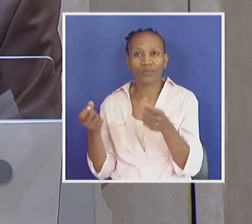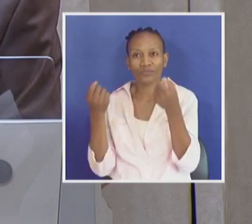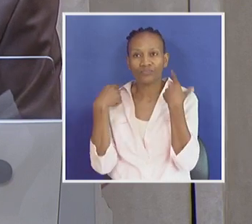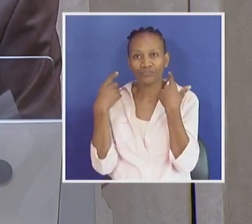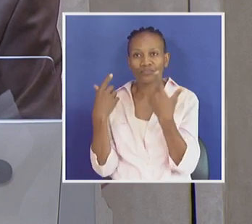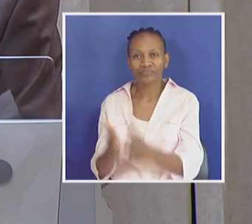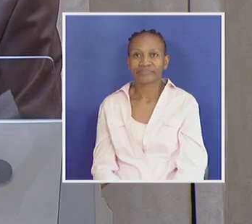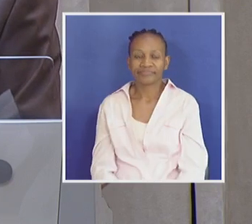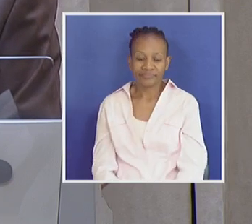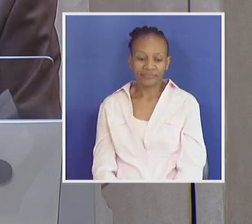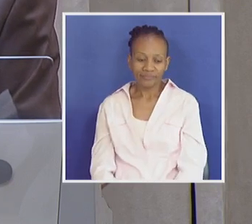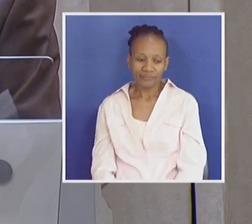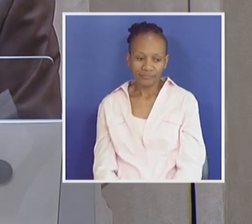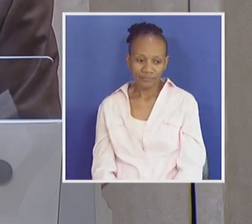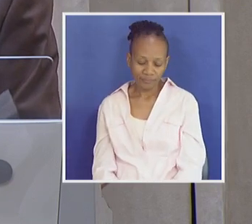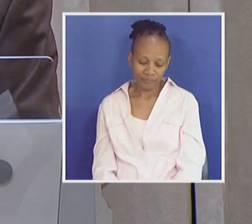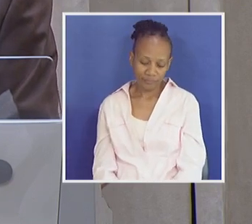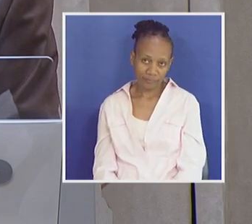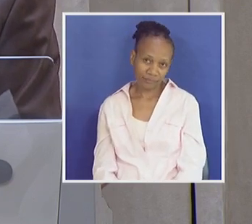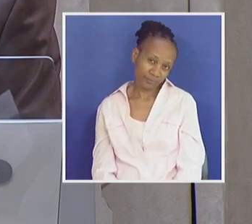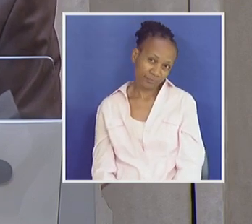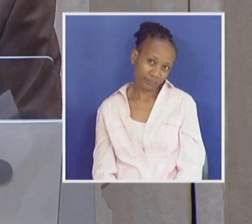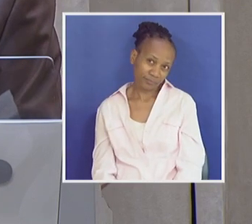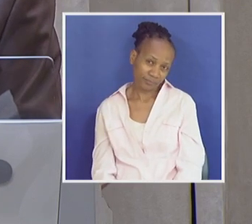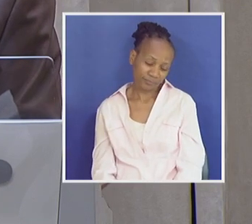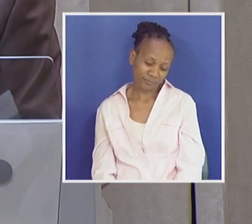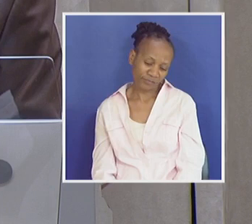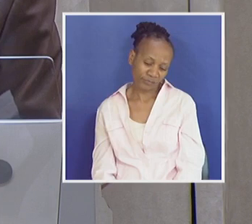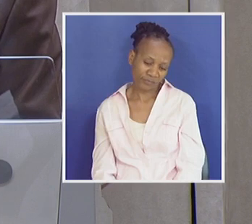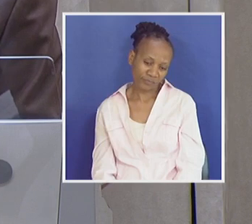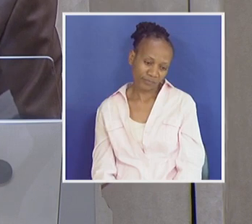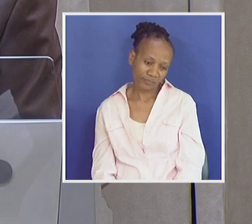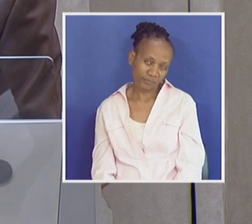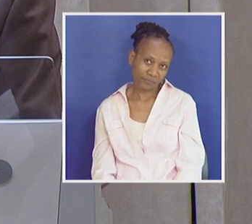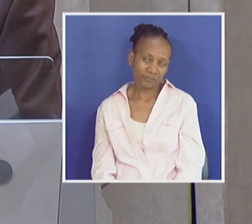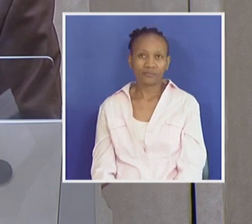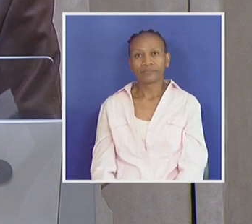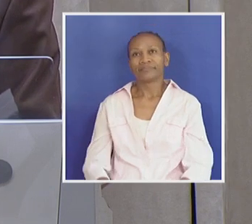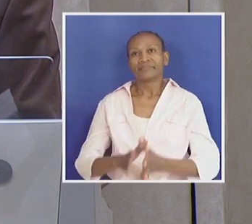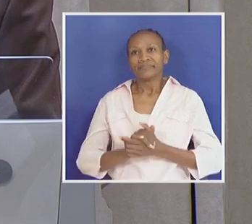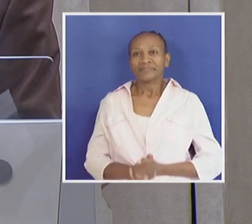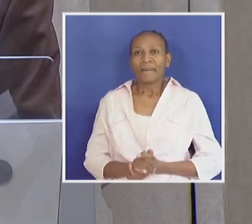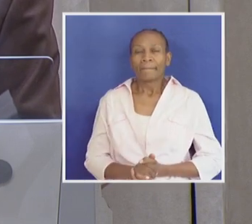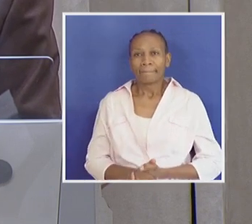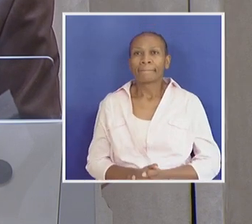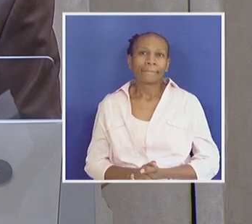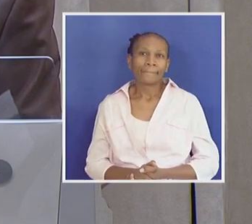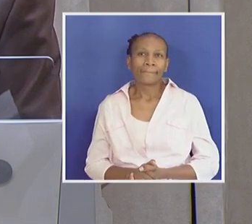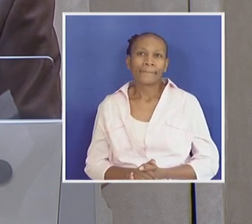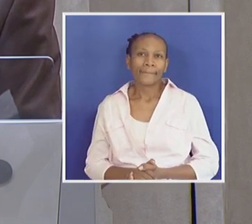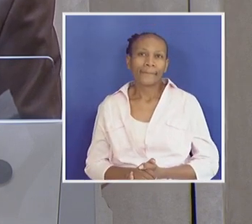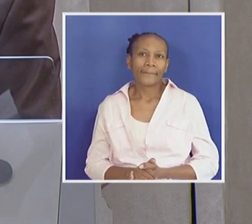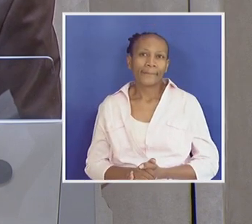assassination of the Speaker of that municipality. It is the Select Committee's view that there are various attempts made to convene a sitting of